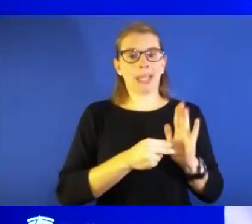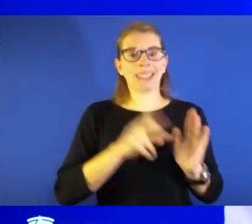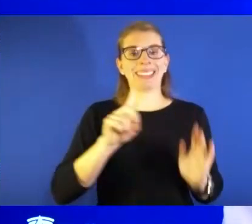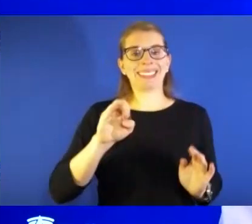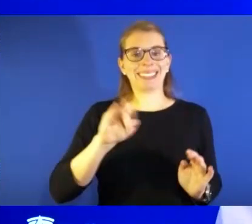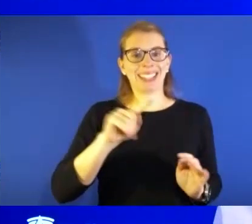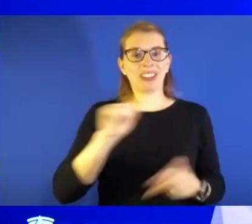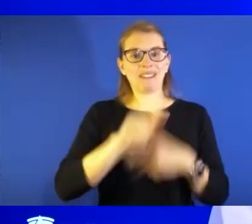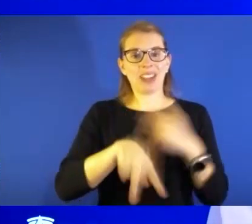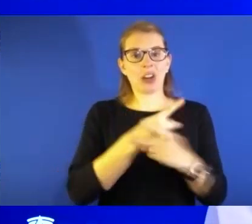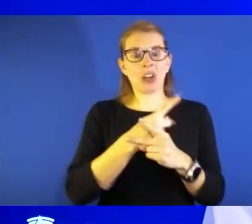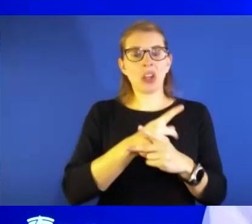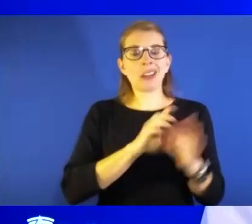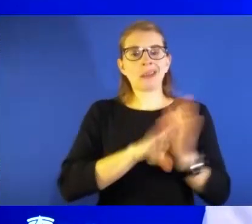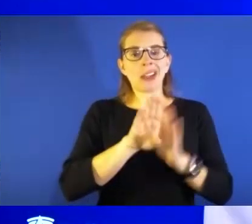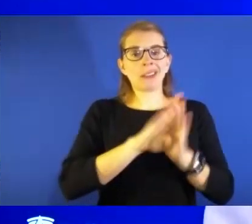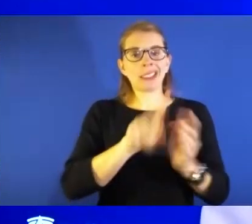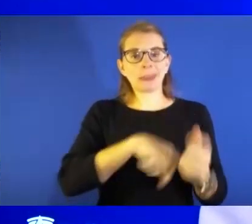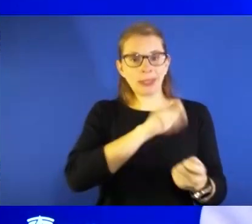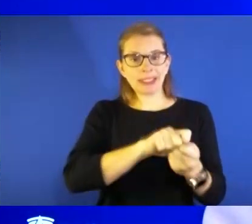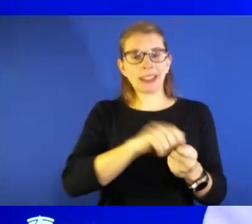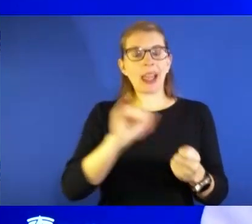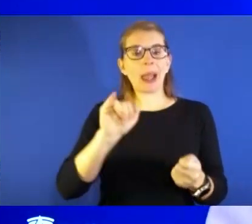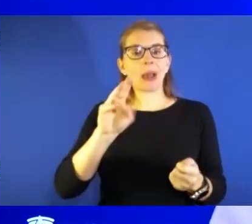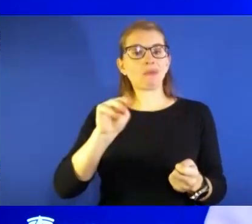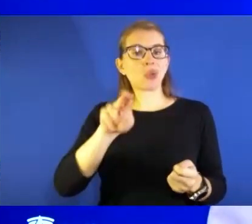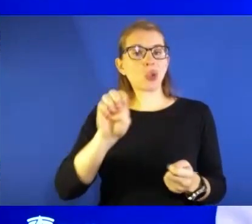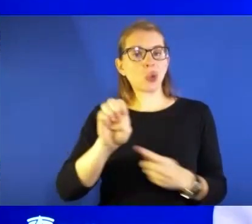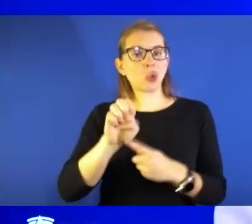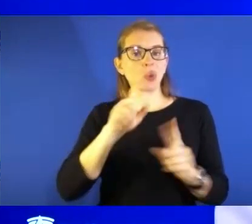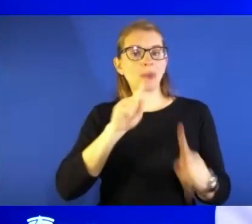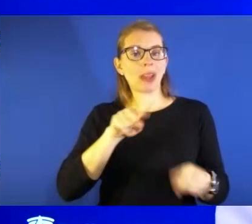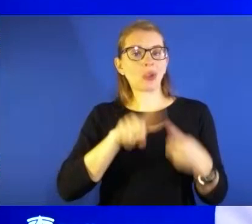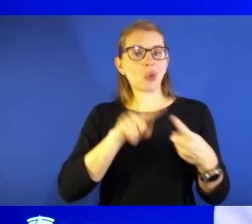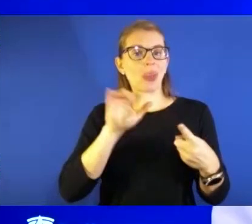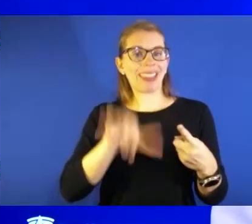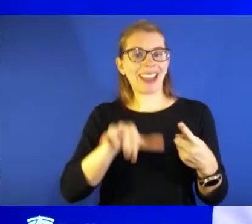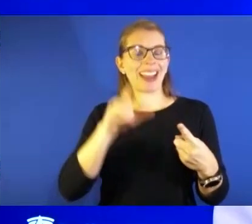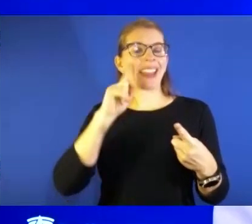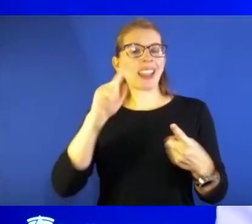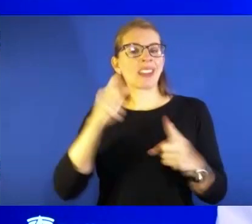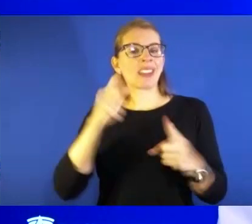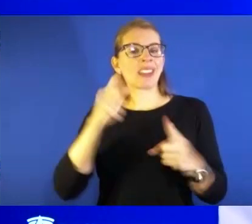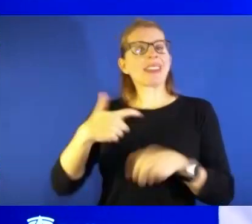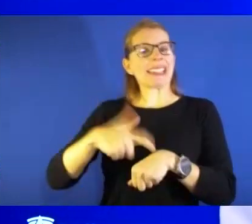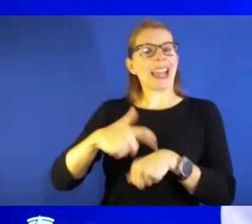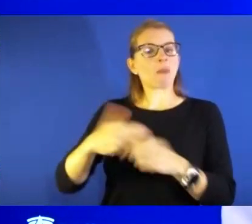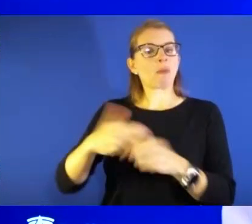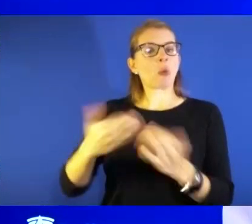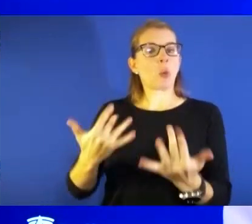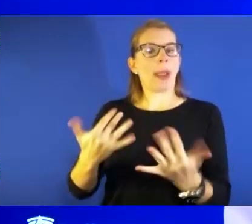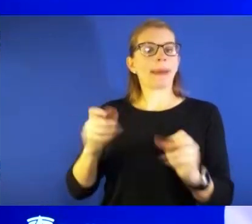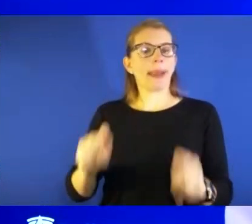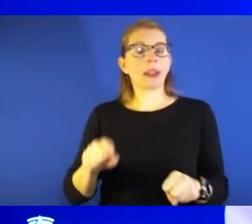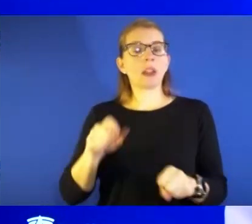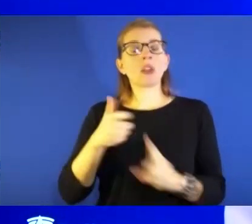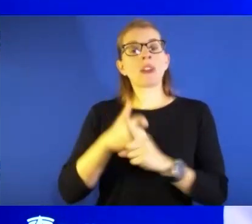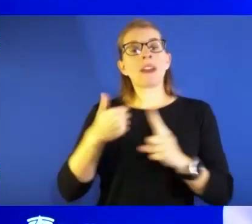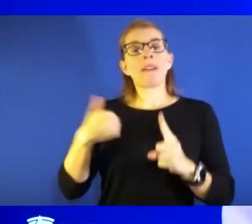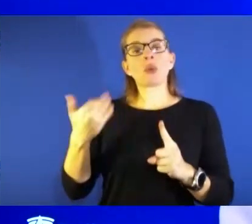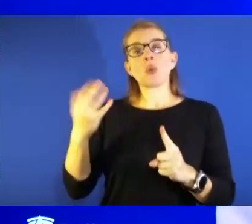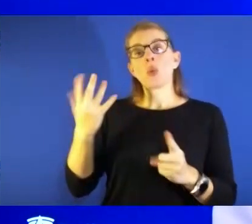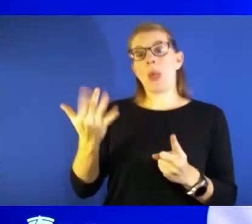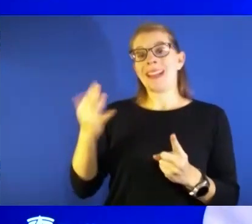specific immune response to that. I think you really have some time to wait. first of all, you have to wait that 90 days because of the